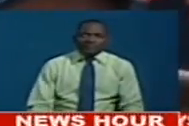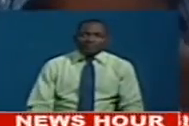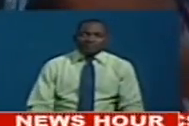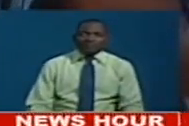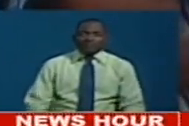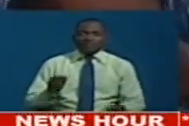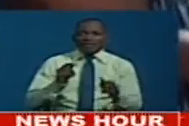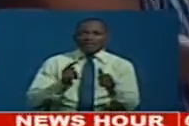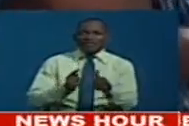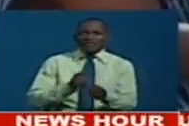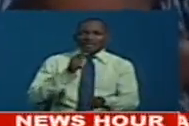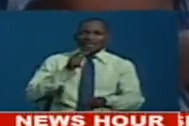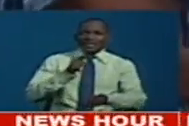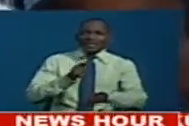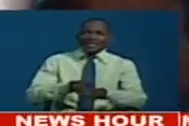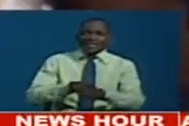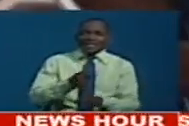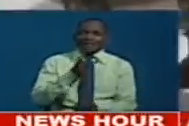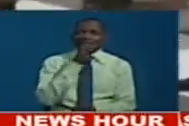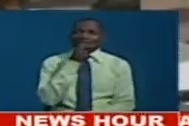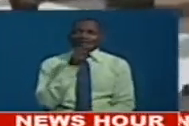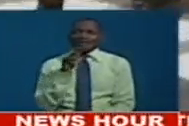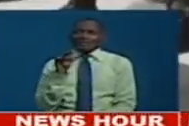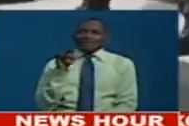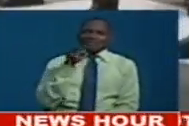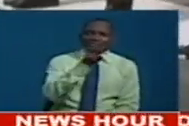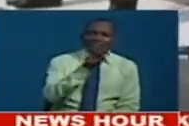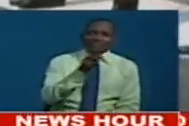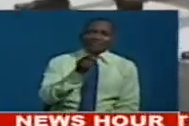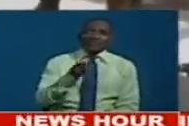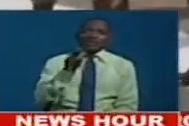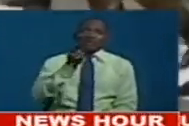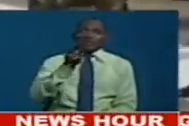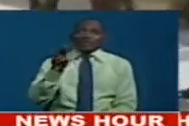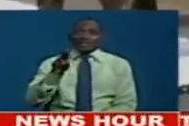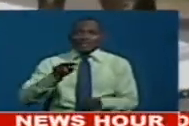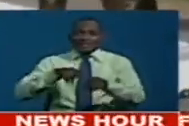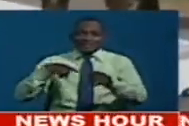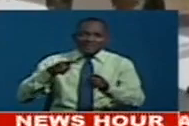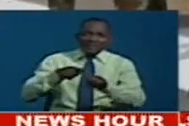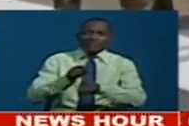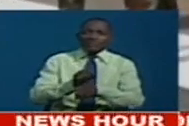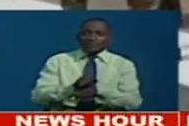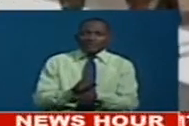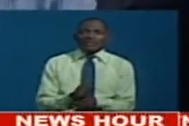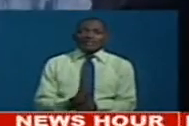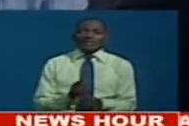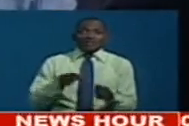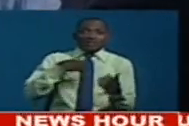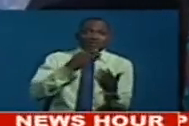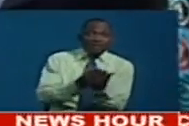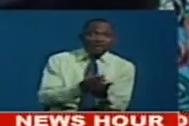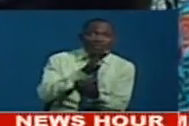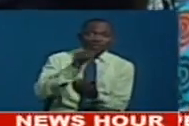This is the first visit of the president to the Upper West region since he assumed office. Upon arrival at the Wa